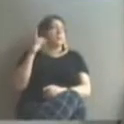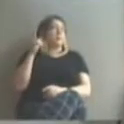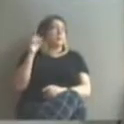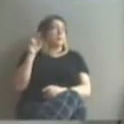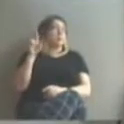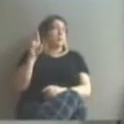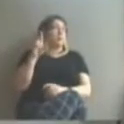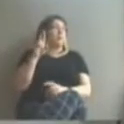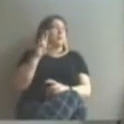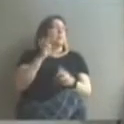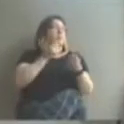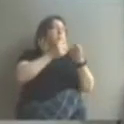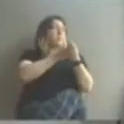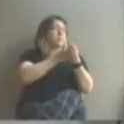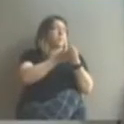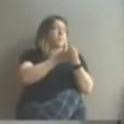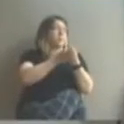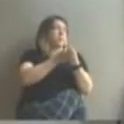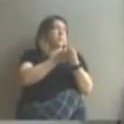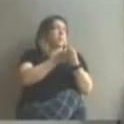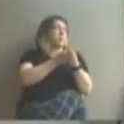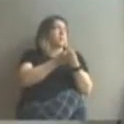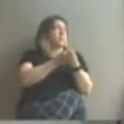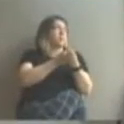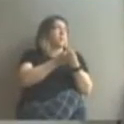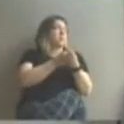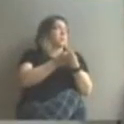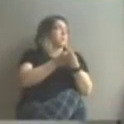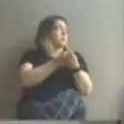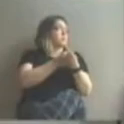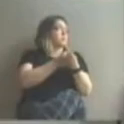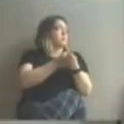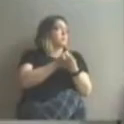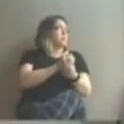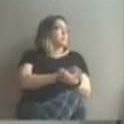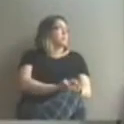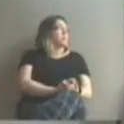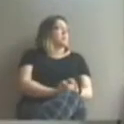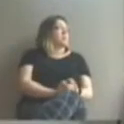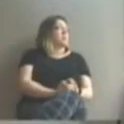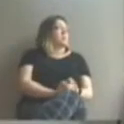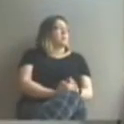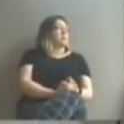Wilner. All those in favor? Is there a question? We can have time for